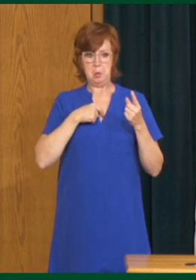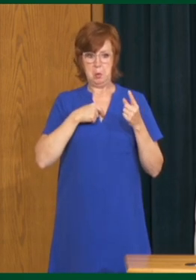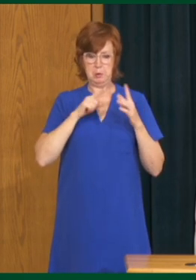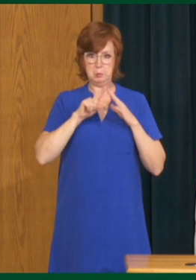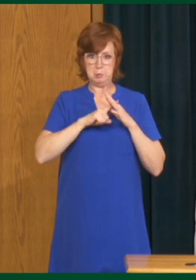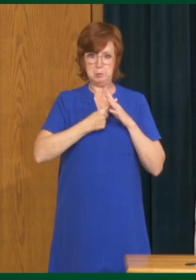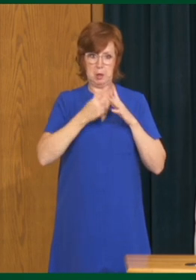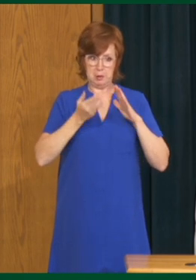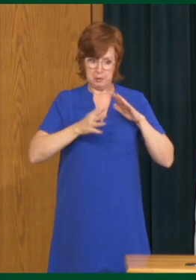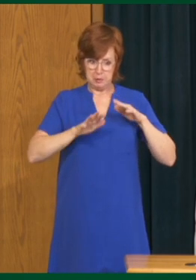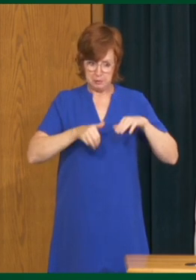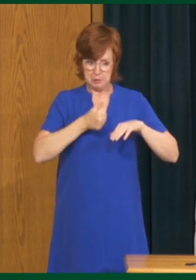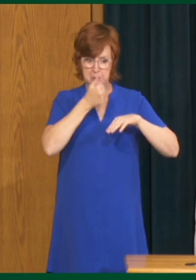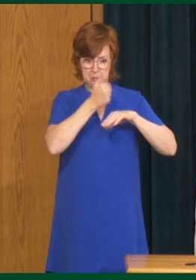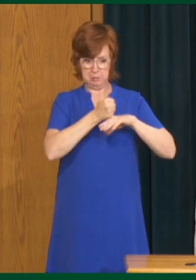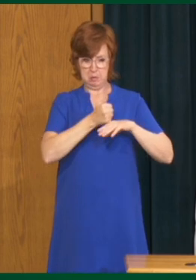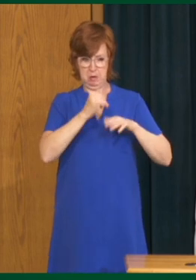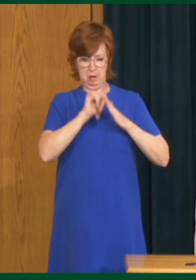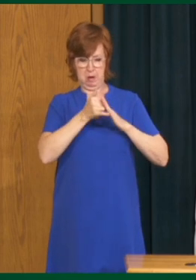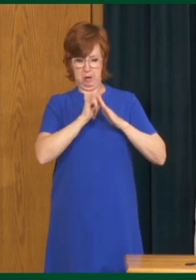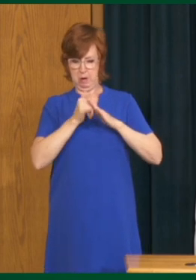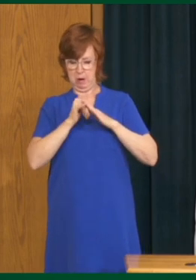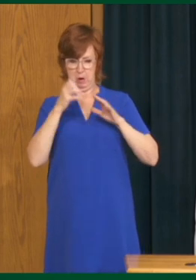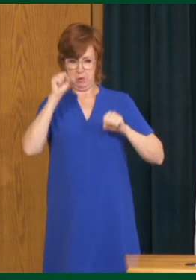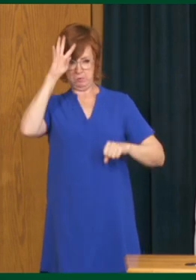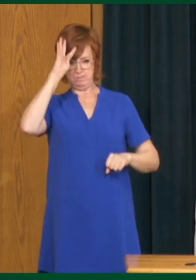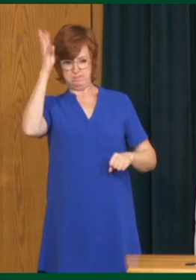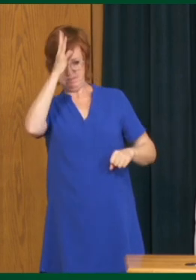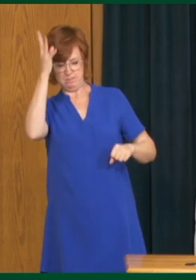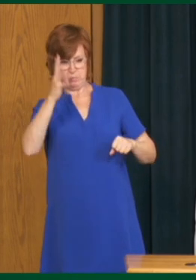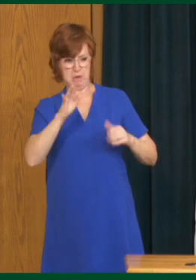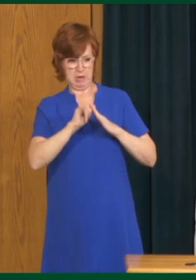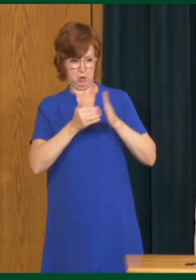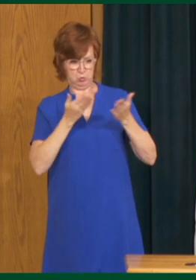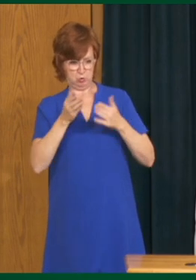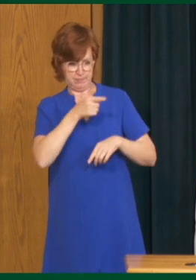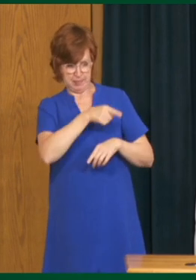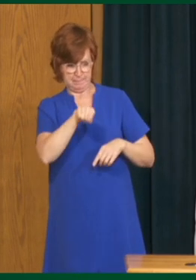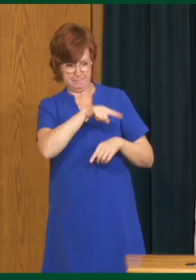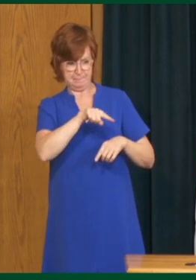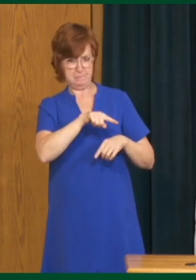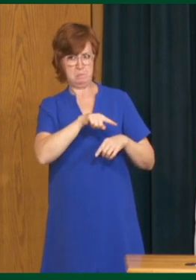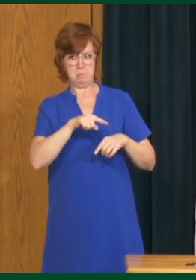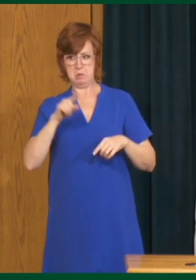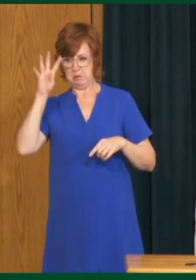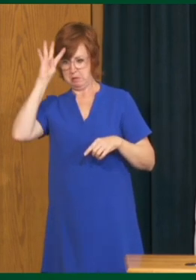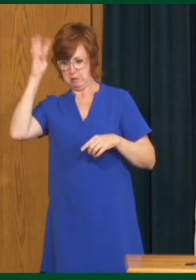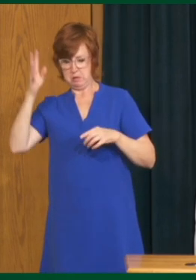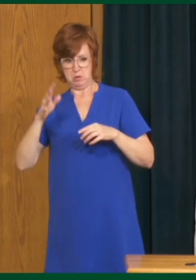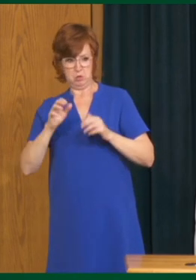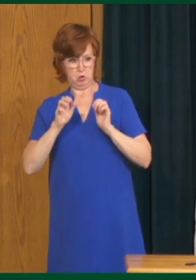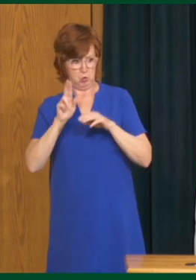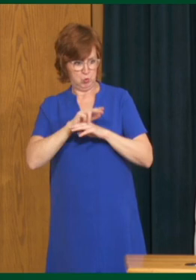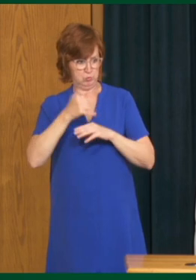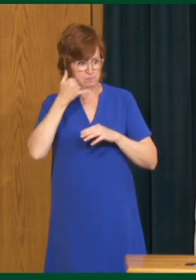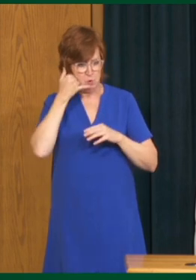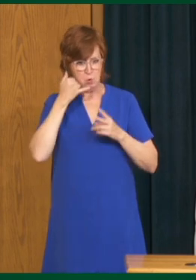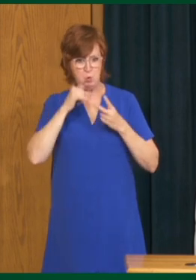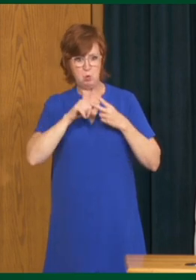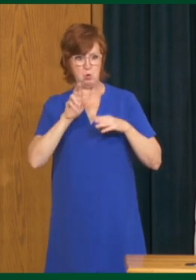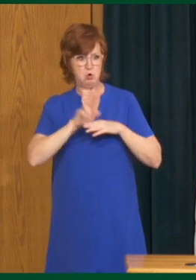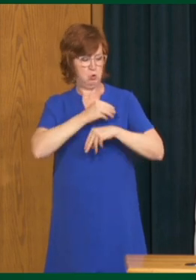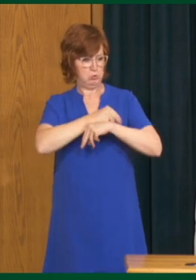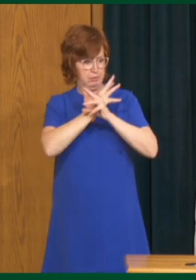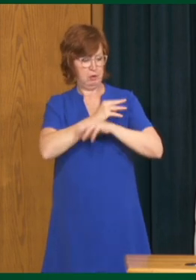with respect to innovative ways to provide more services to Saskatchewan people across the province. With respect to testing, as the Minister has